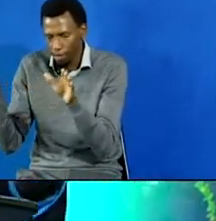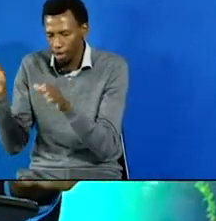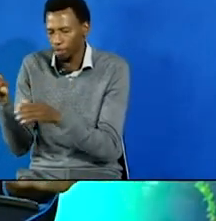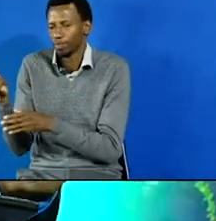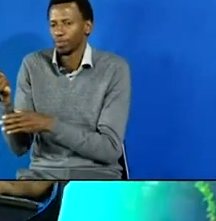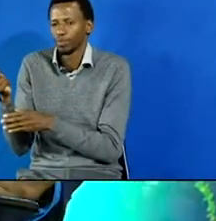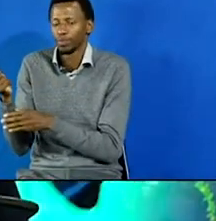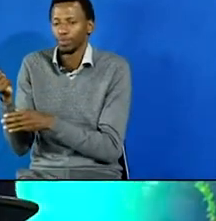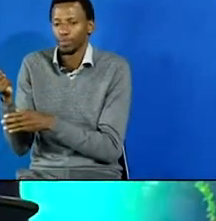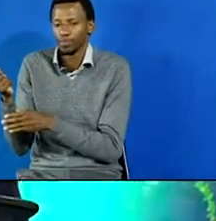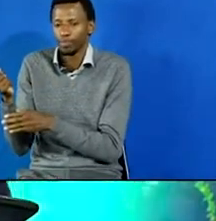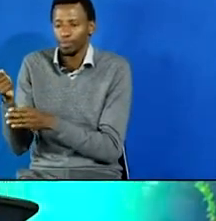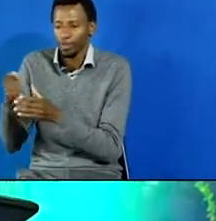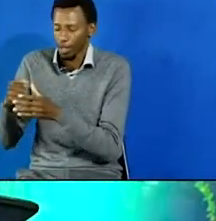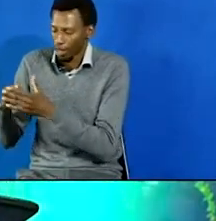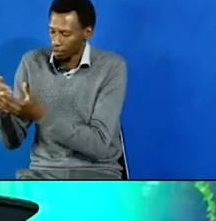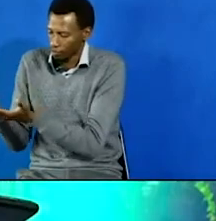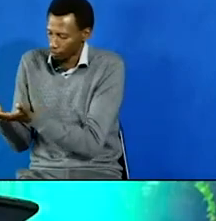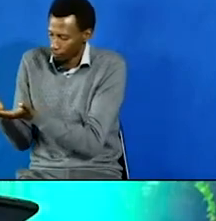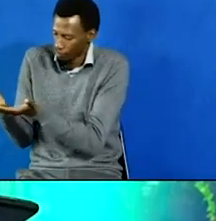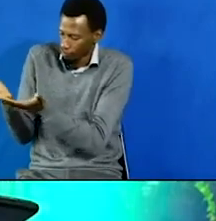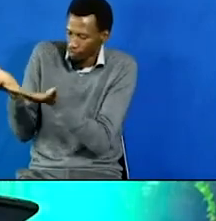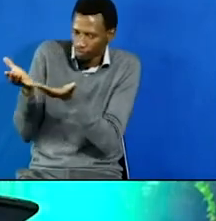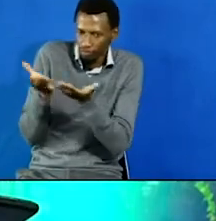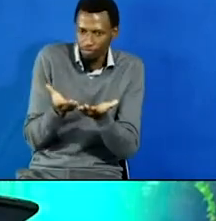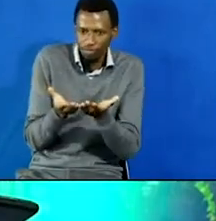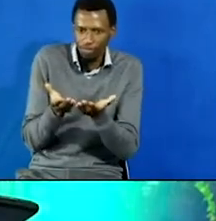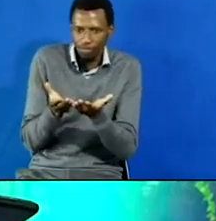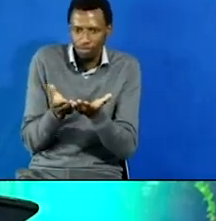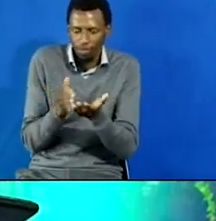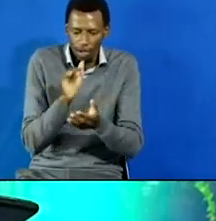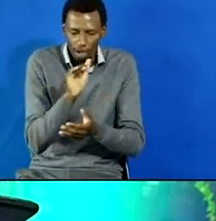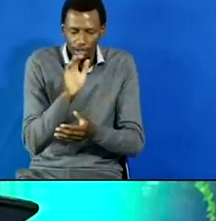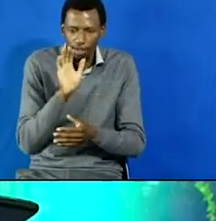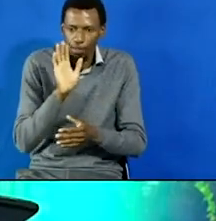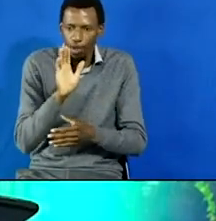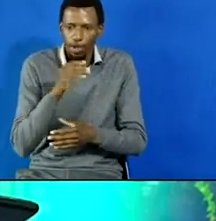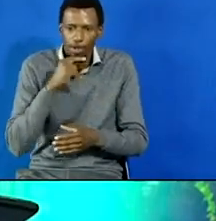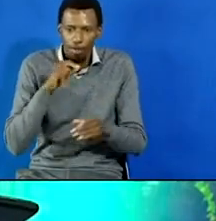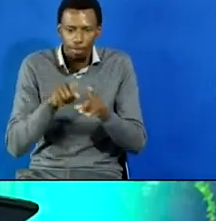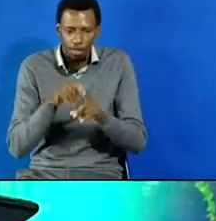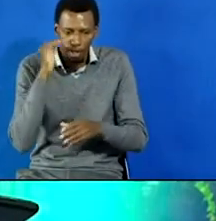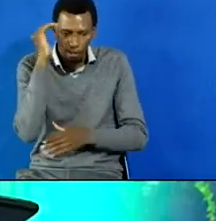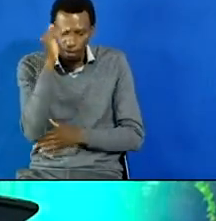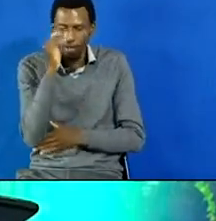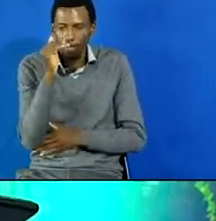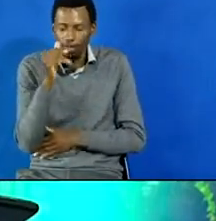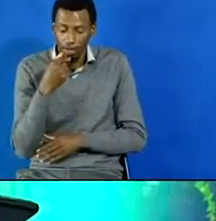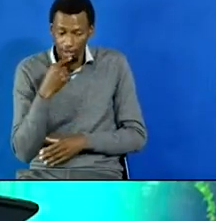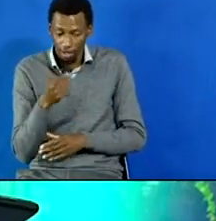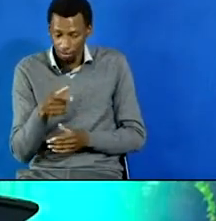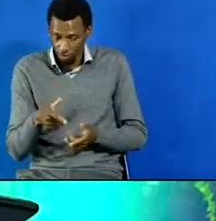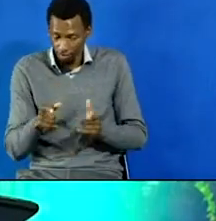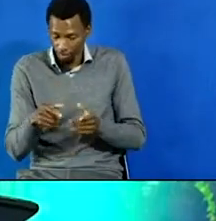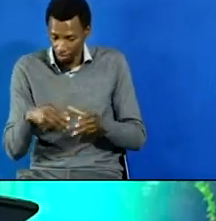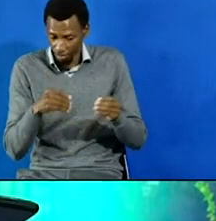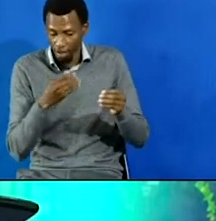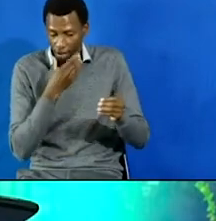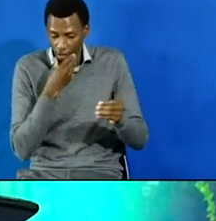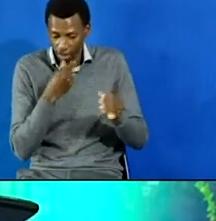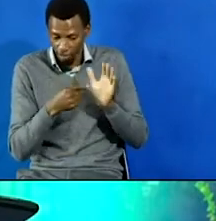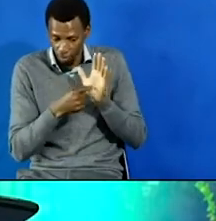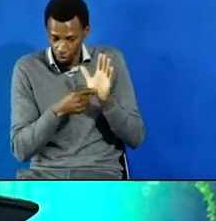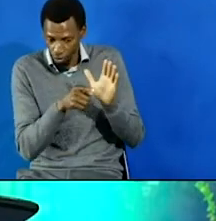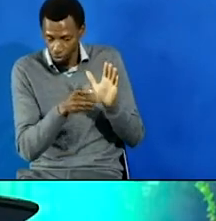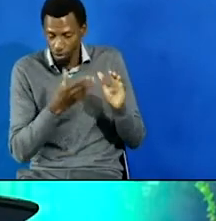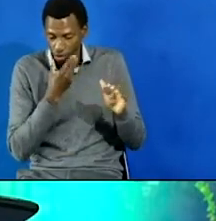this bird and told his elder brother, let us go to my dad and I will show you that our